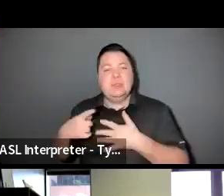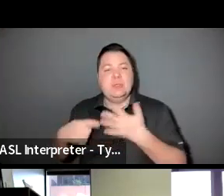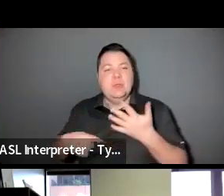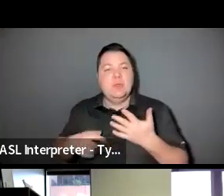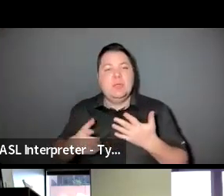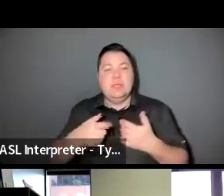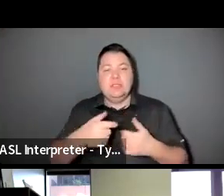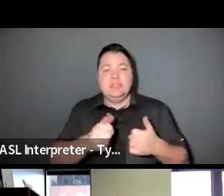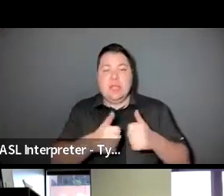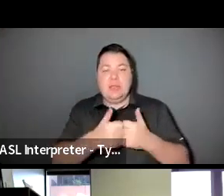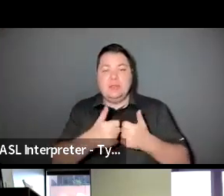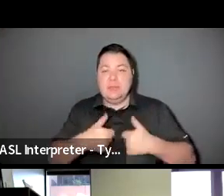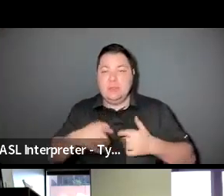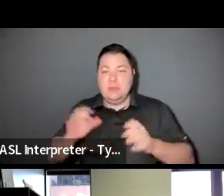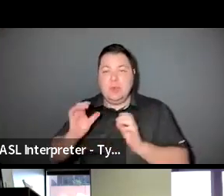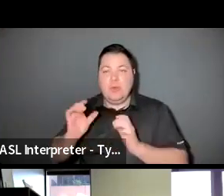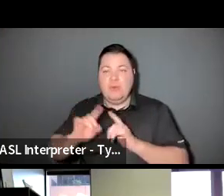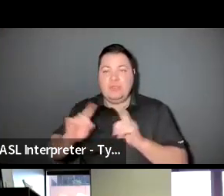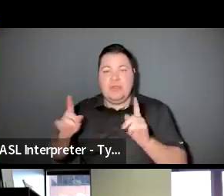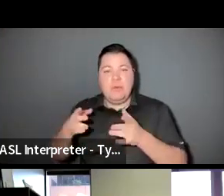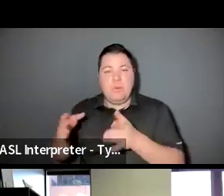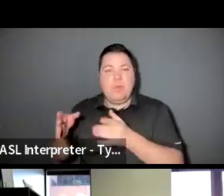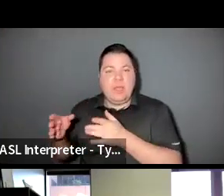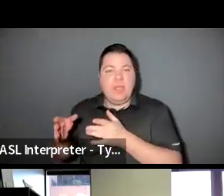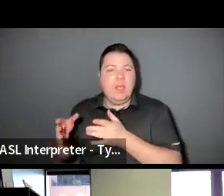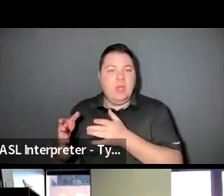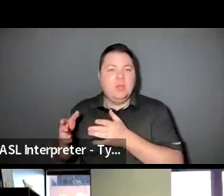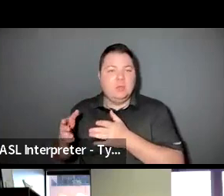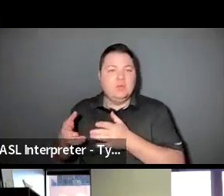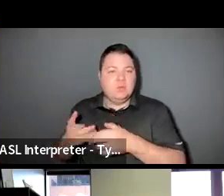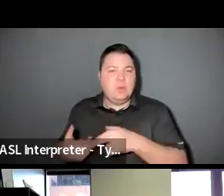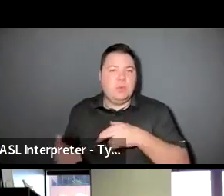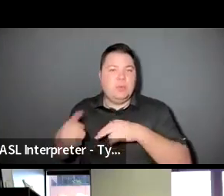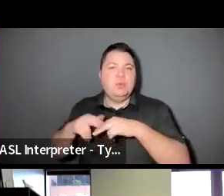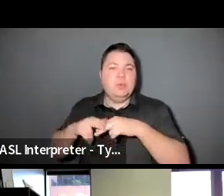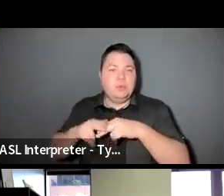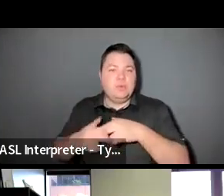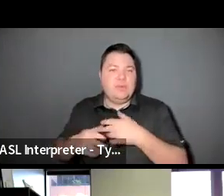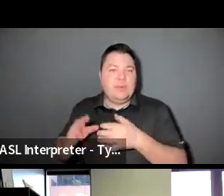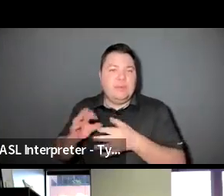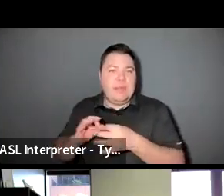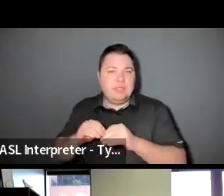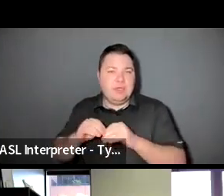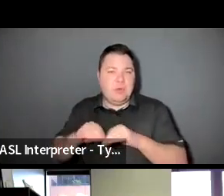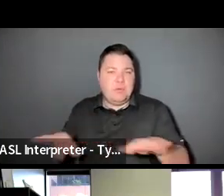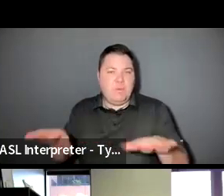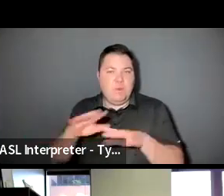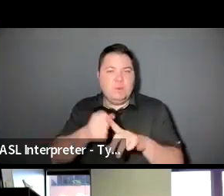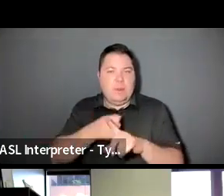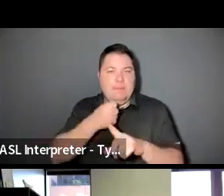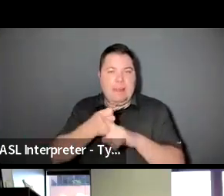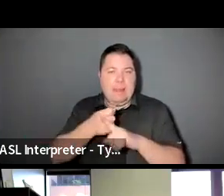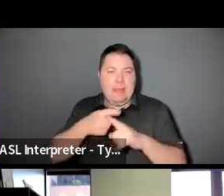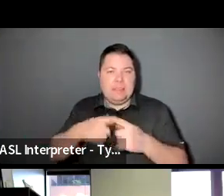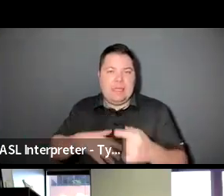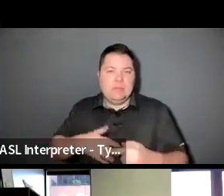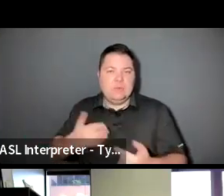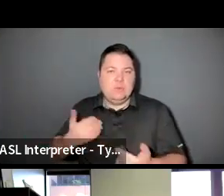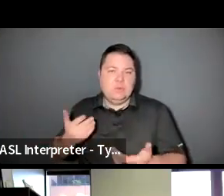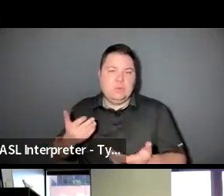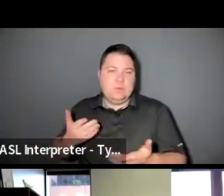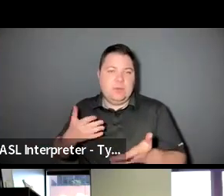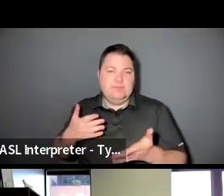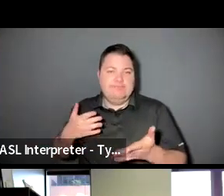for different ways in order to enhance that messaging going forward to impact and attack